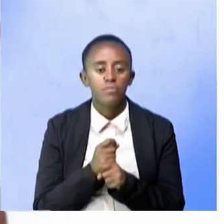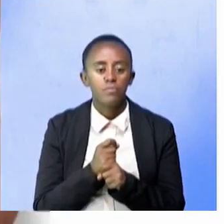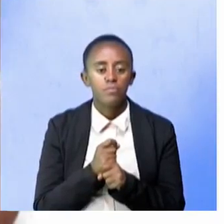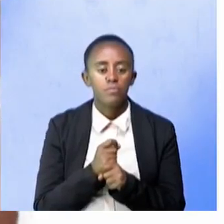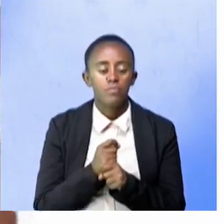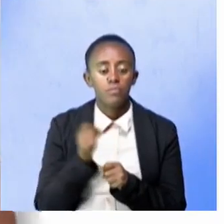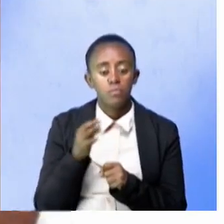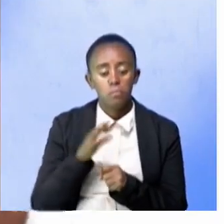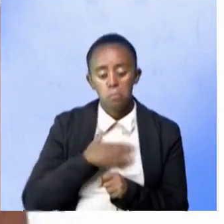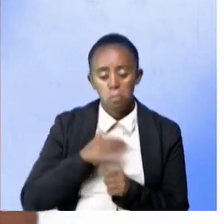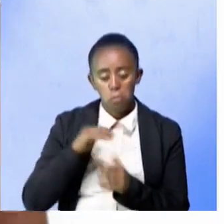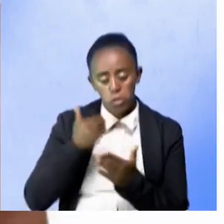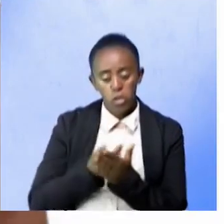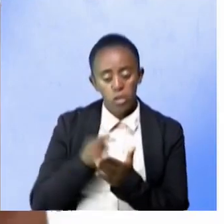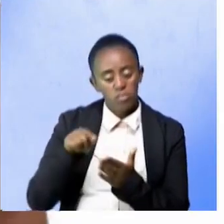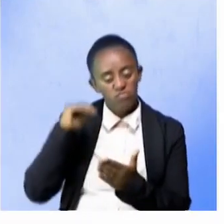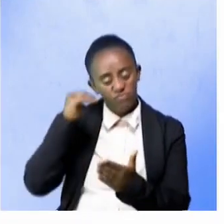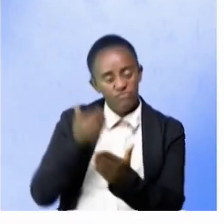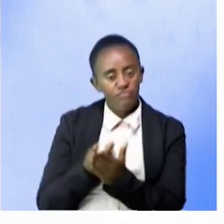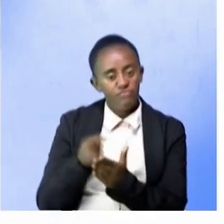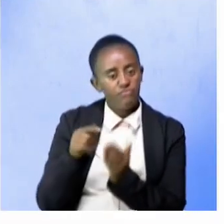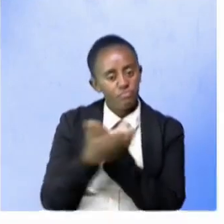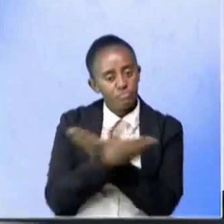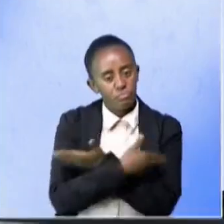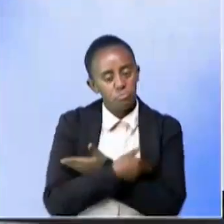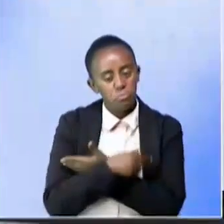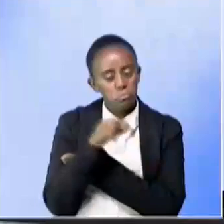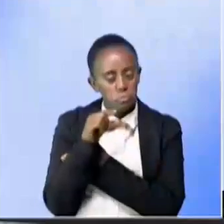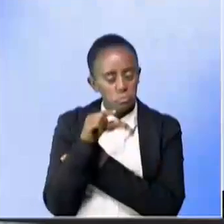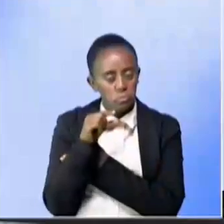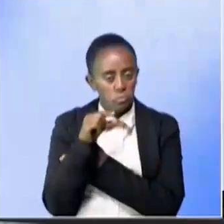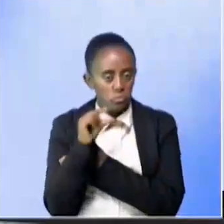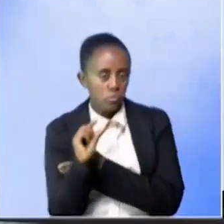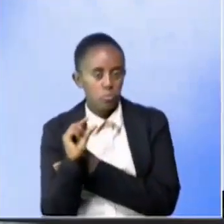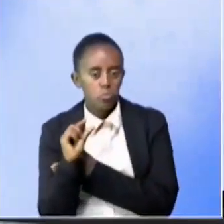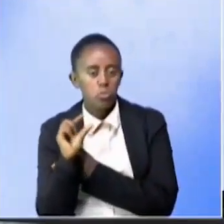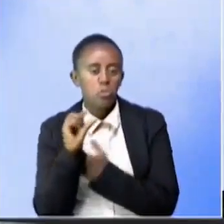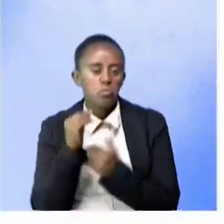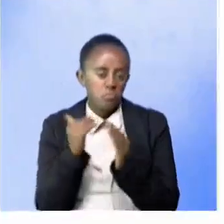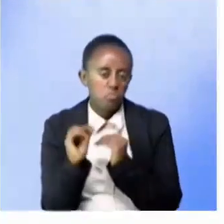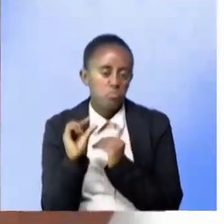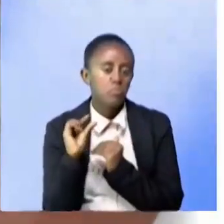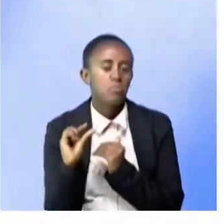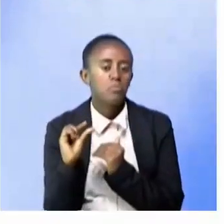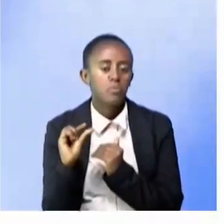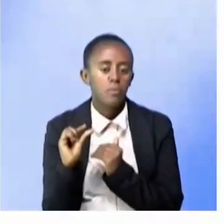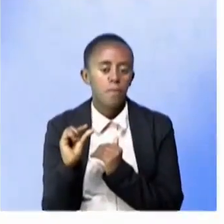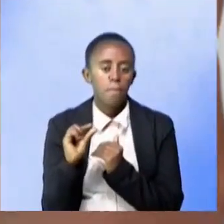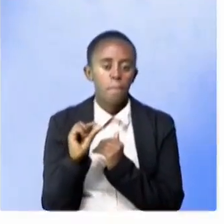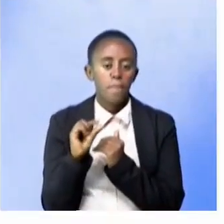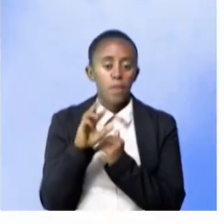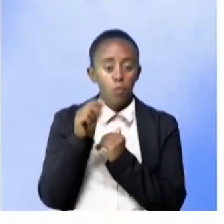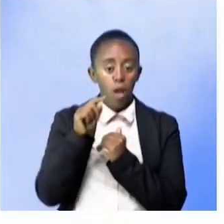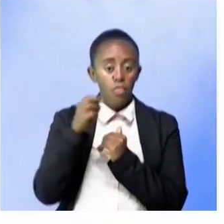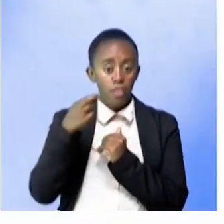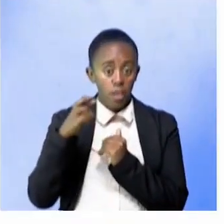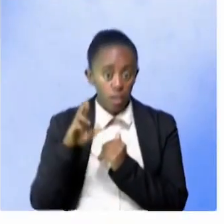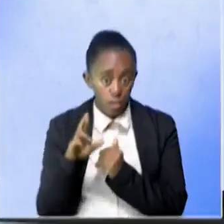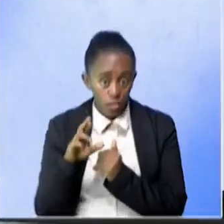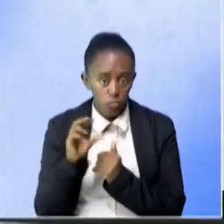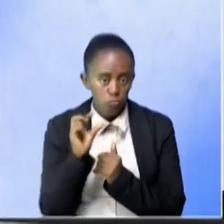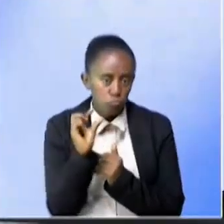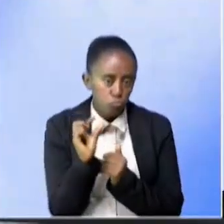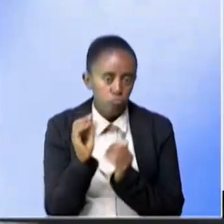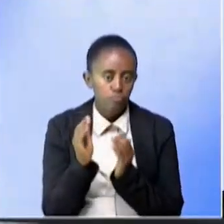my child. These are all sample examples for the adverbs. How do they